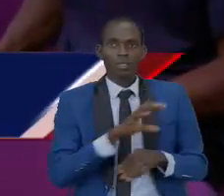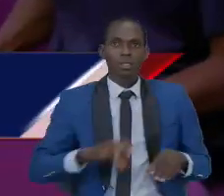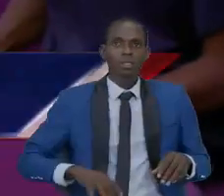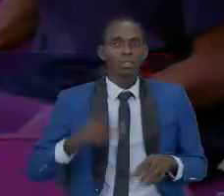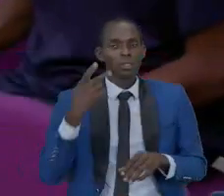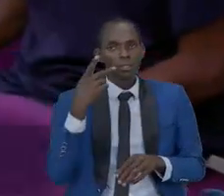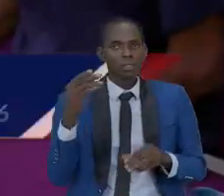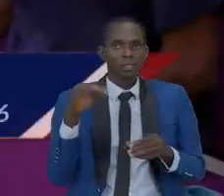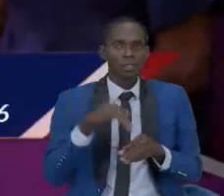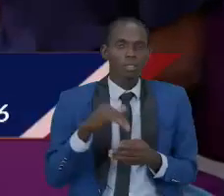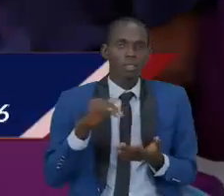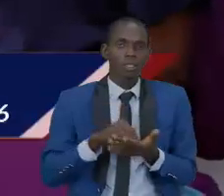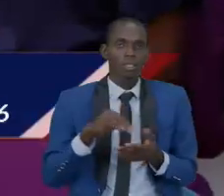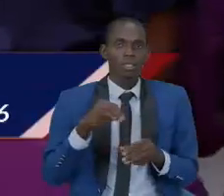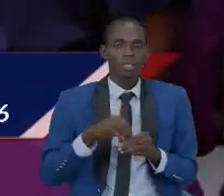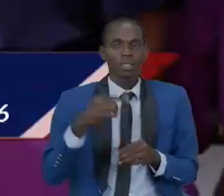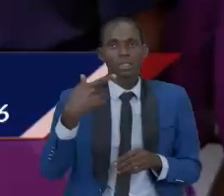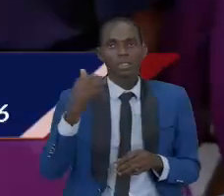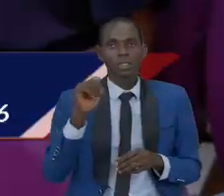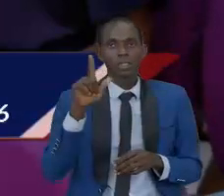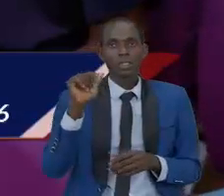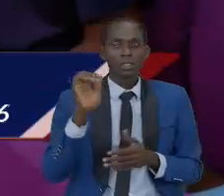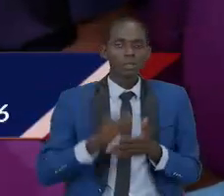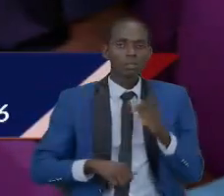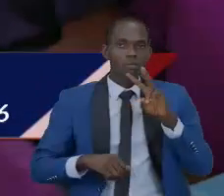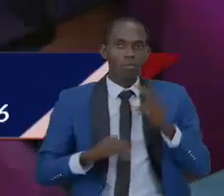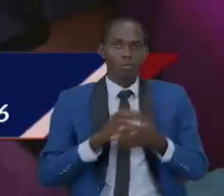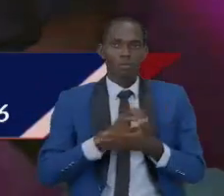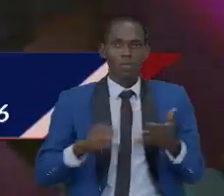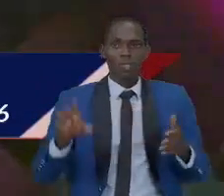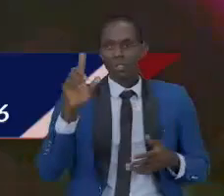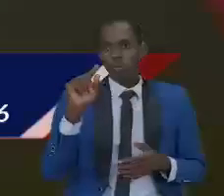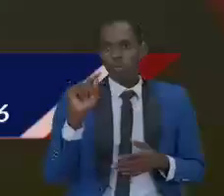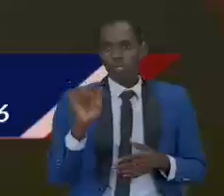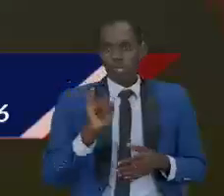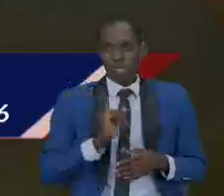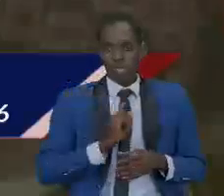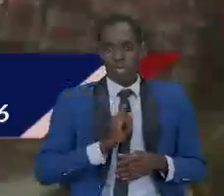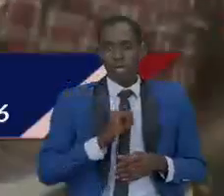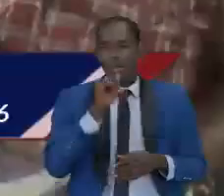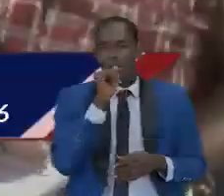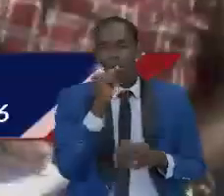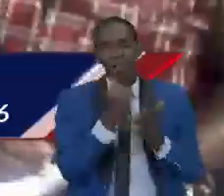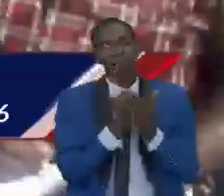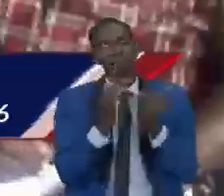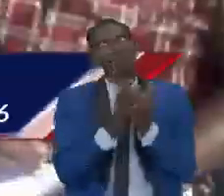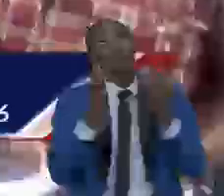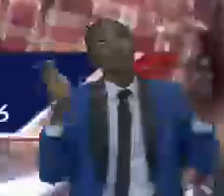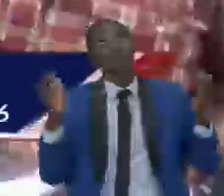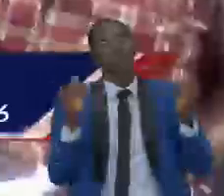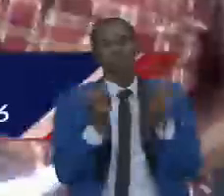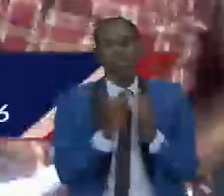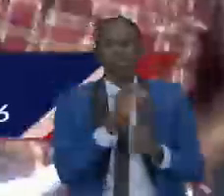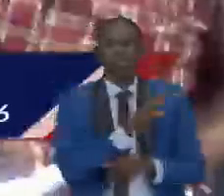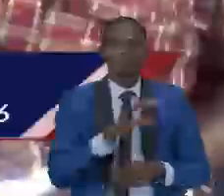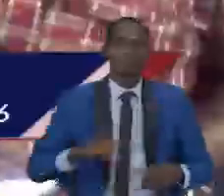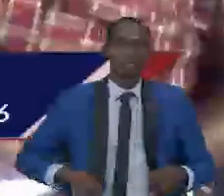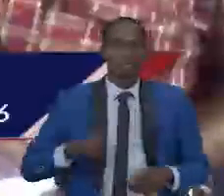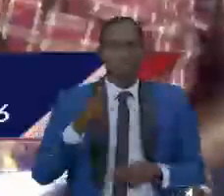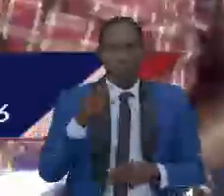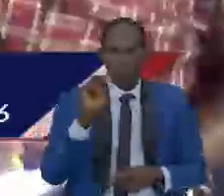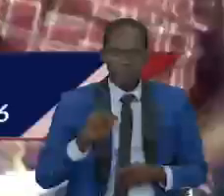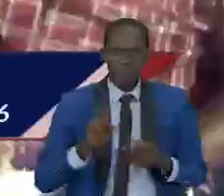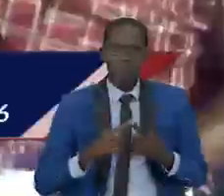Galatians again chapter 2 verse 20 I I'm crucified with Christ you need to